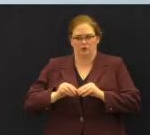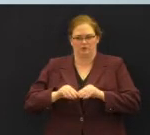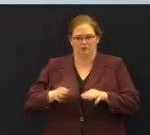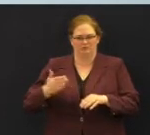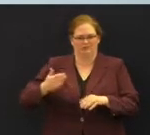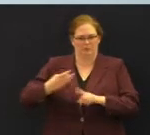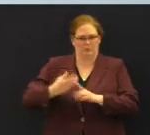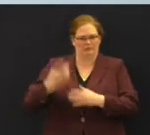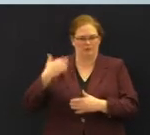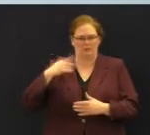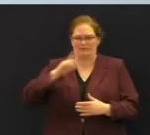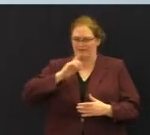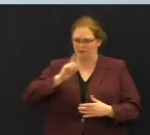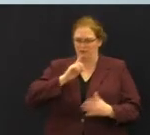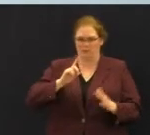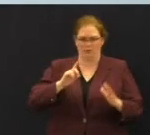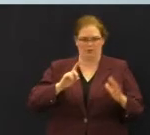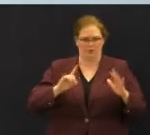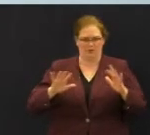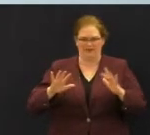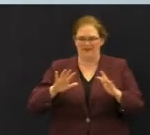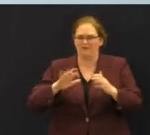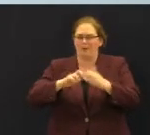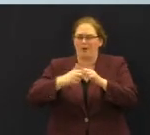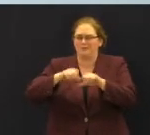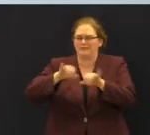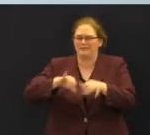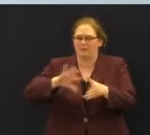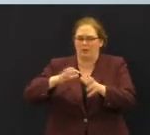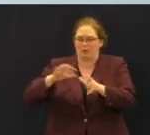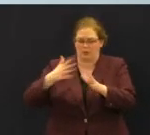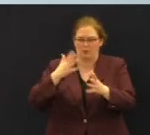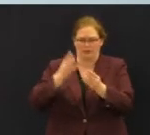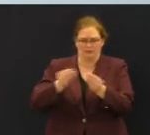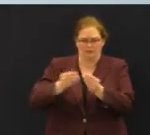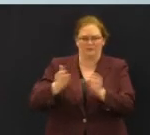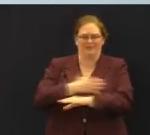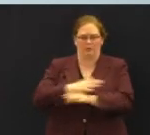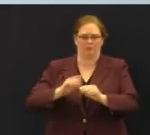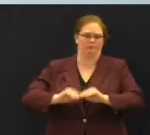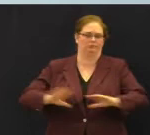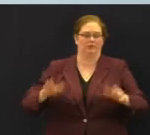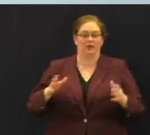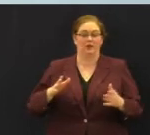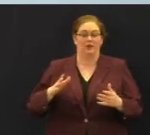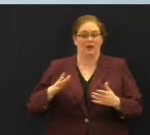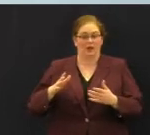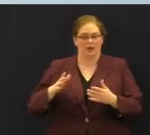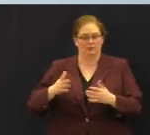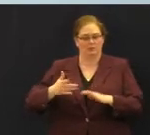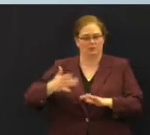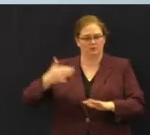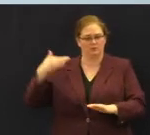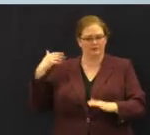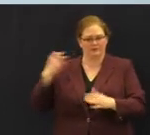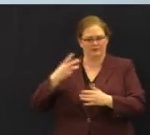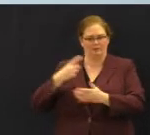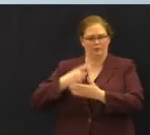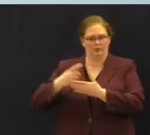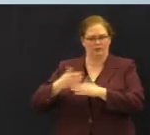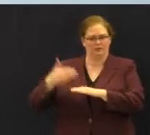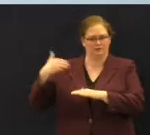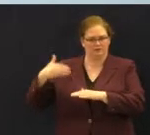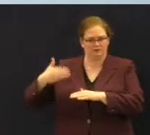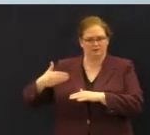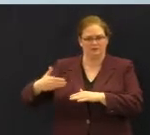making sure you can take care of any bugs in the system. And it was weeks and weeks ahead of time that you guys were working on this, not to mention all